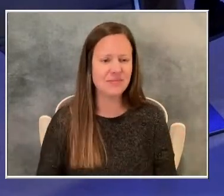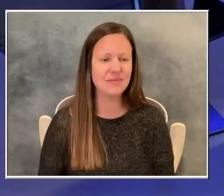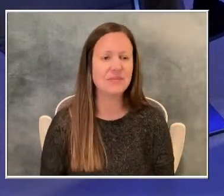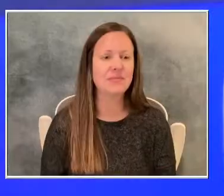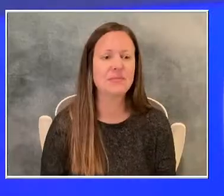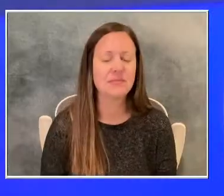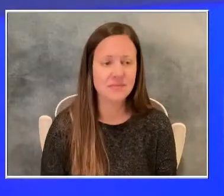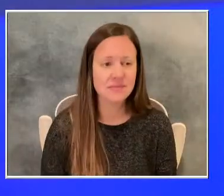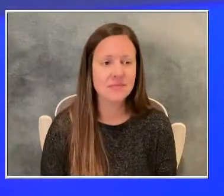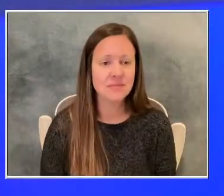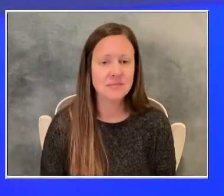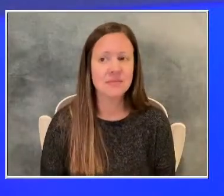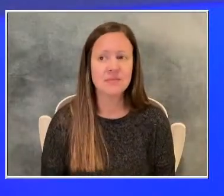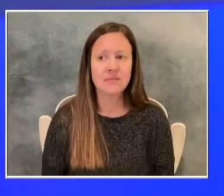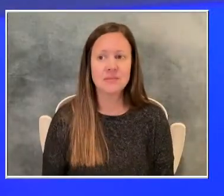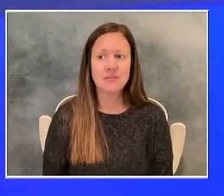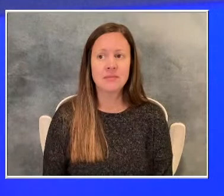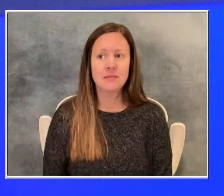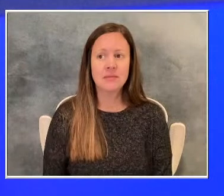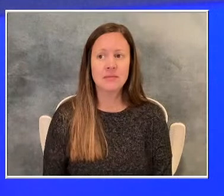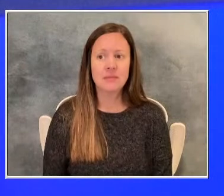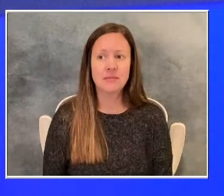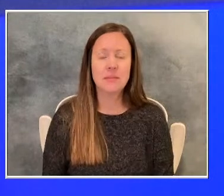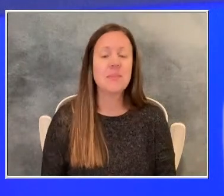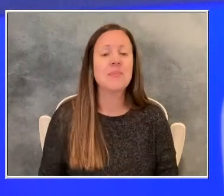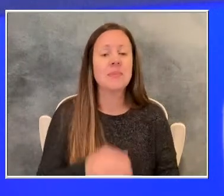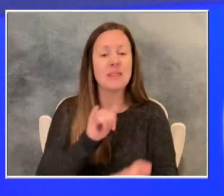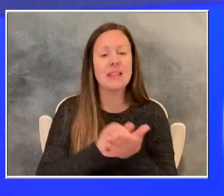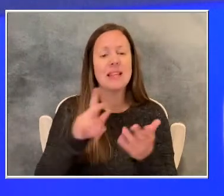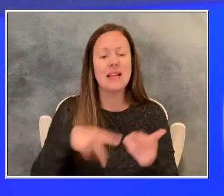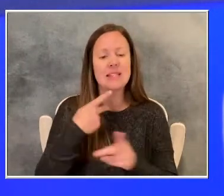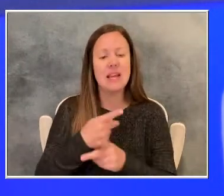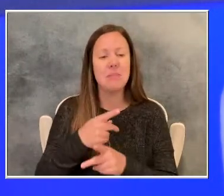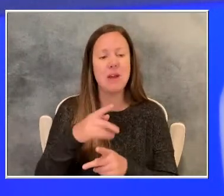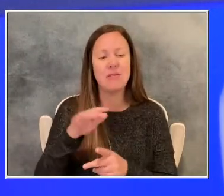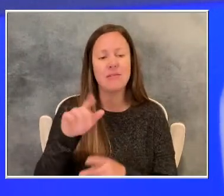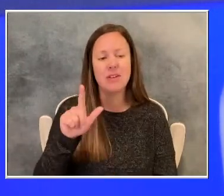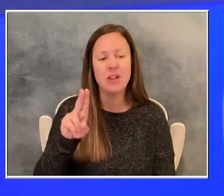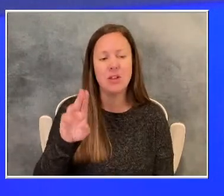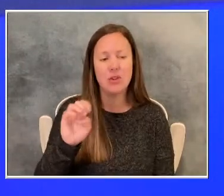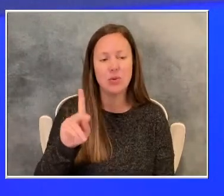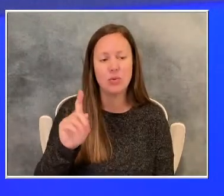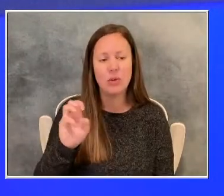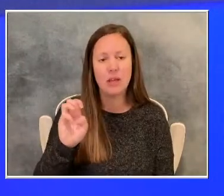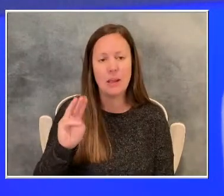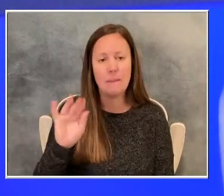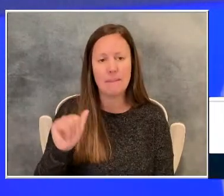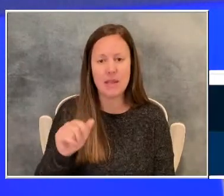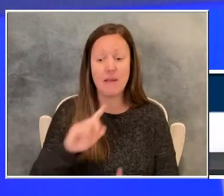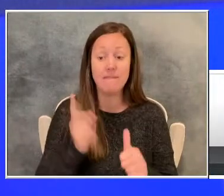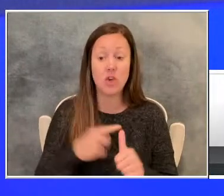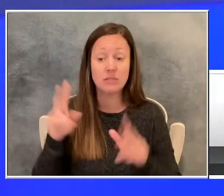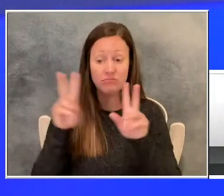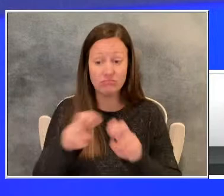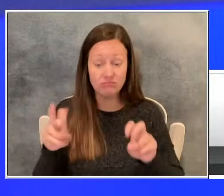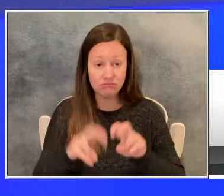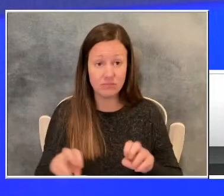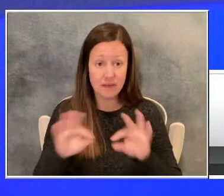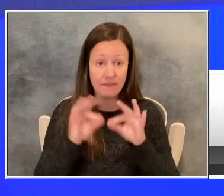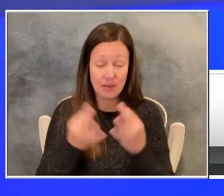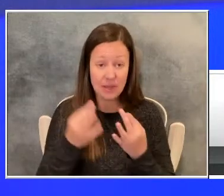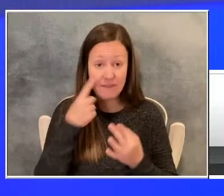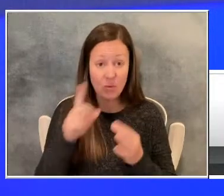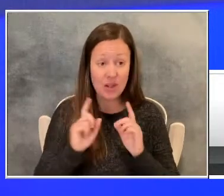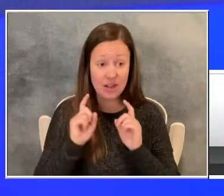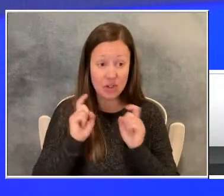leukemia, we had to look for donors, and the first thing we do is look at the family members who are available, and she was lucky to